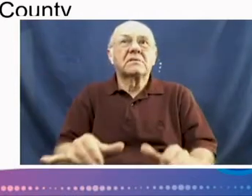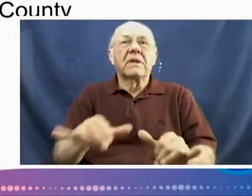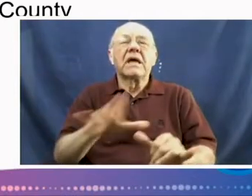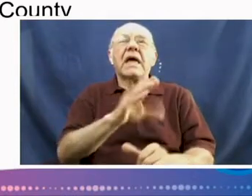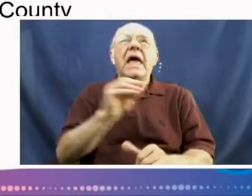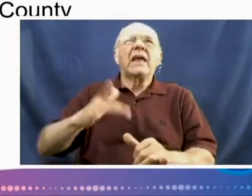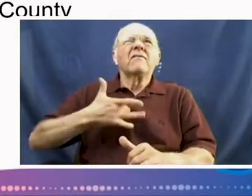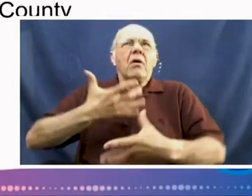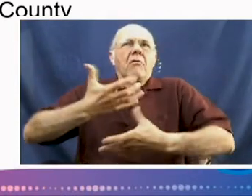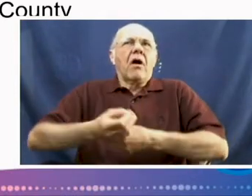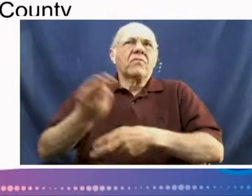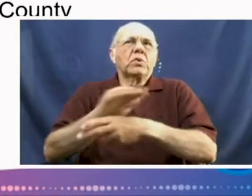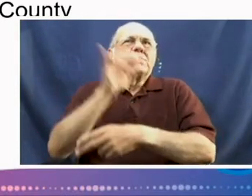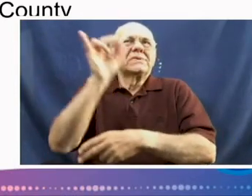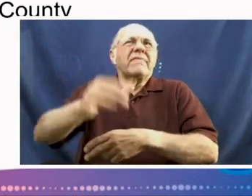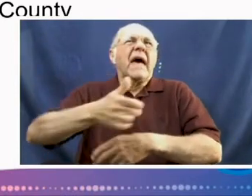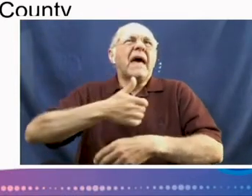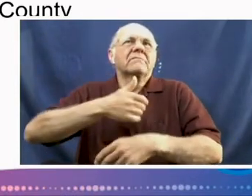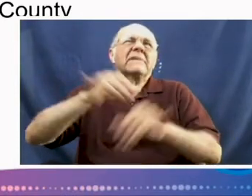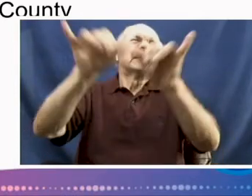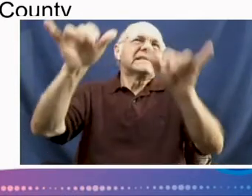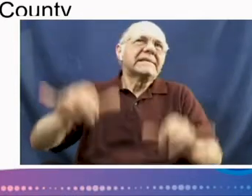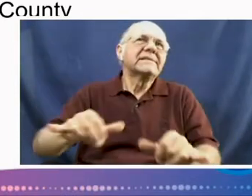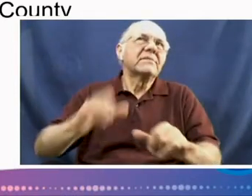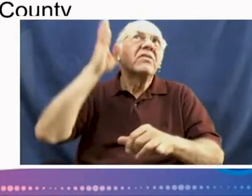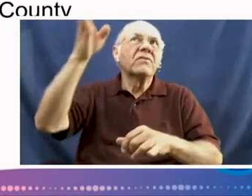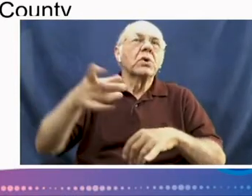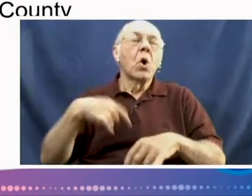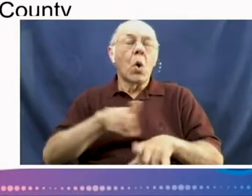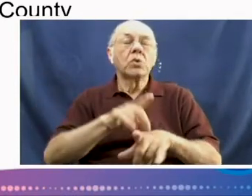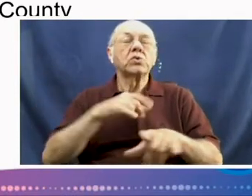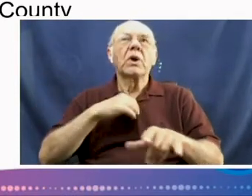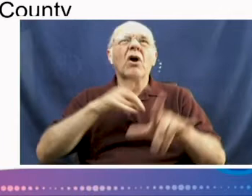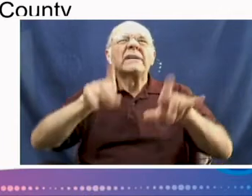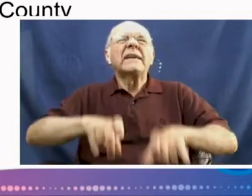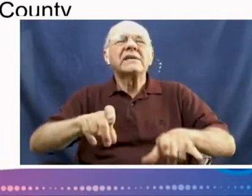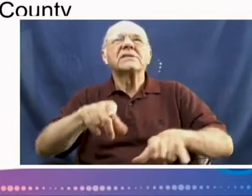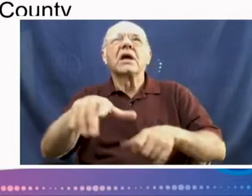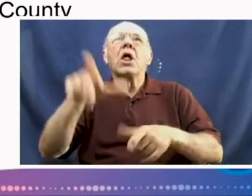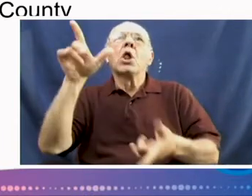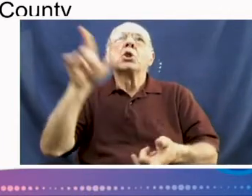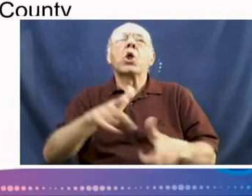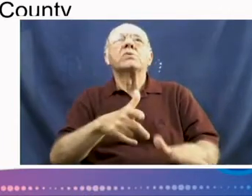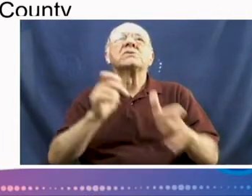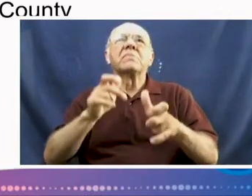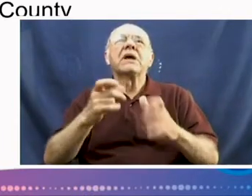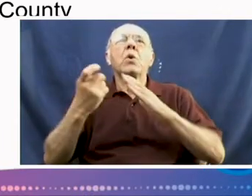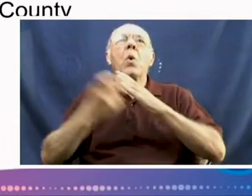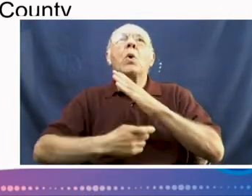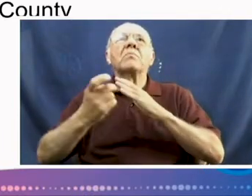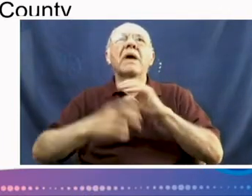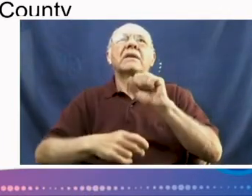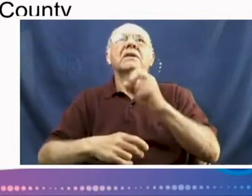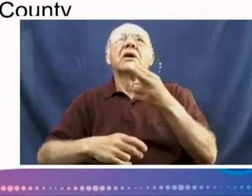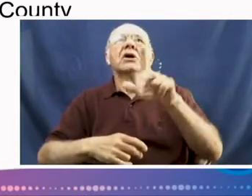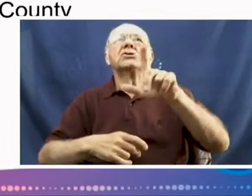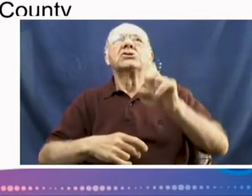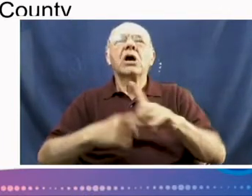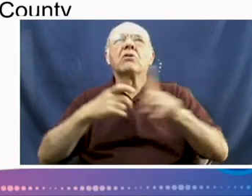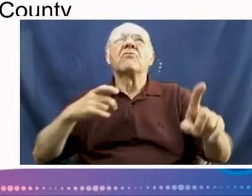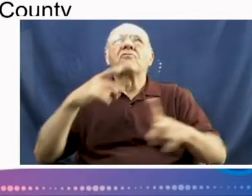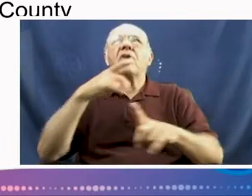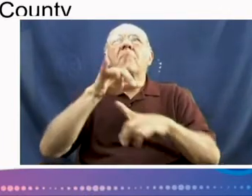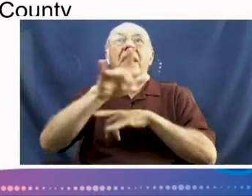that system independently. We are also piloting a low-speed automated shuttle at Marlborough Airport. This pilot is